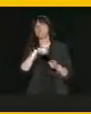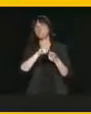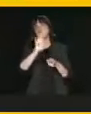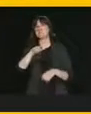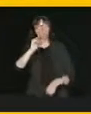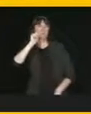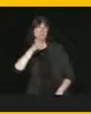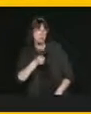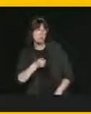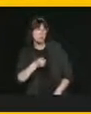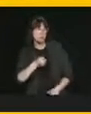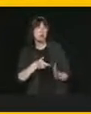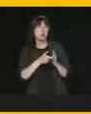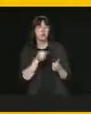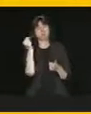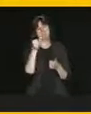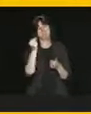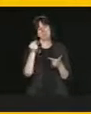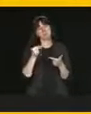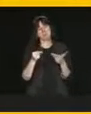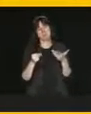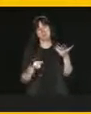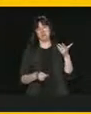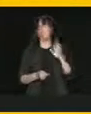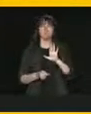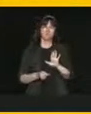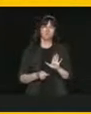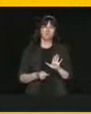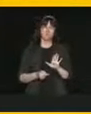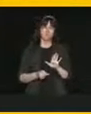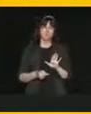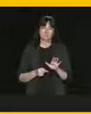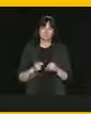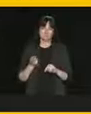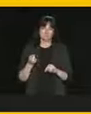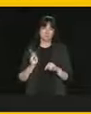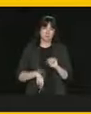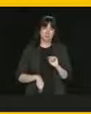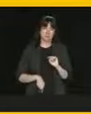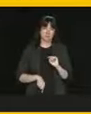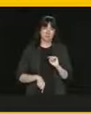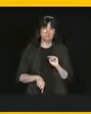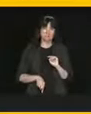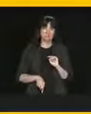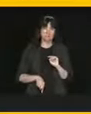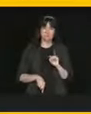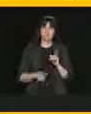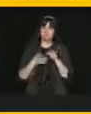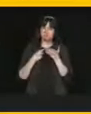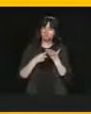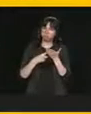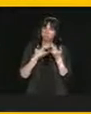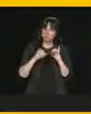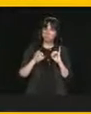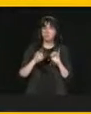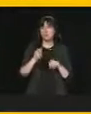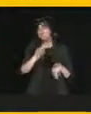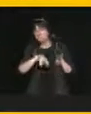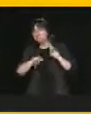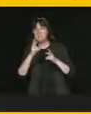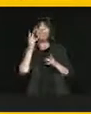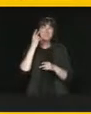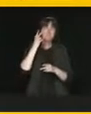tomorrow we need these many tests done. No, this is something that is an ongoing